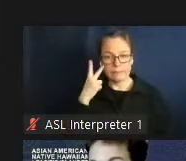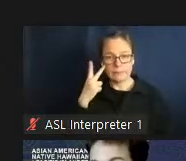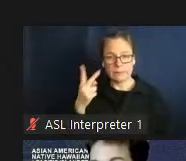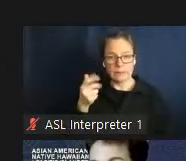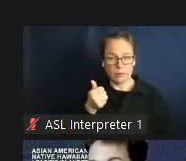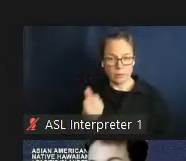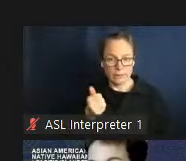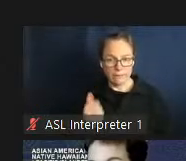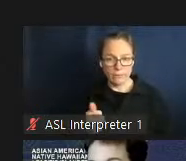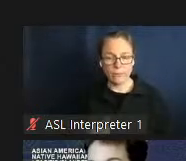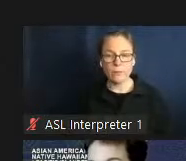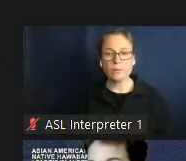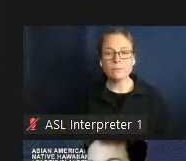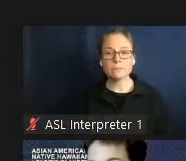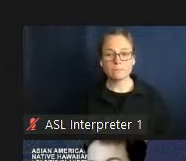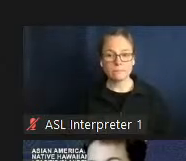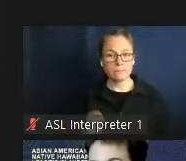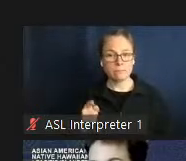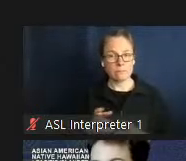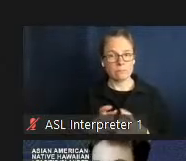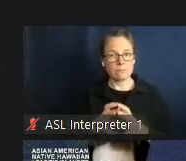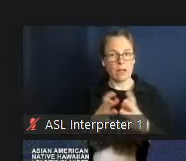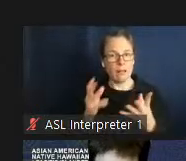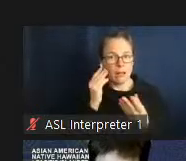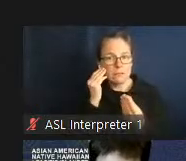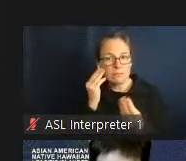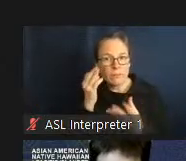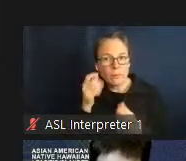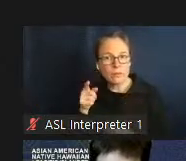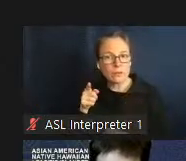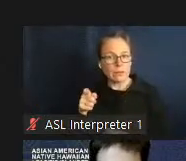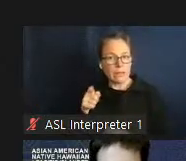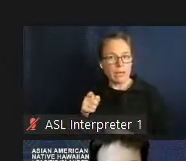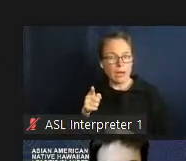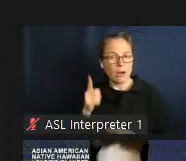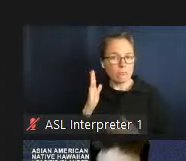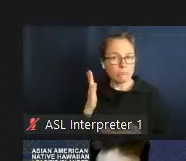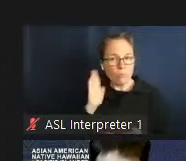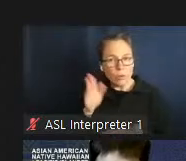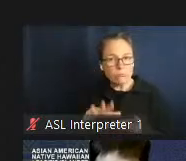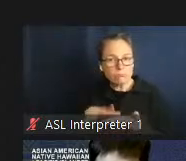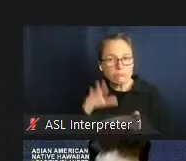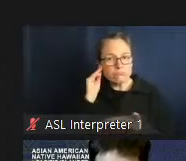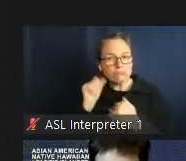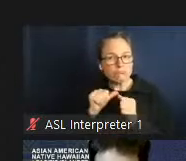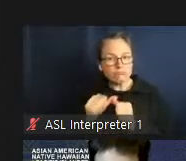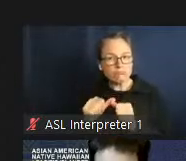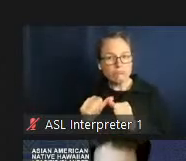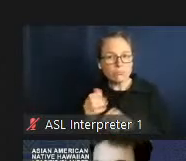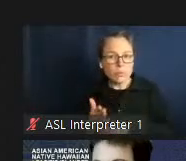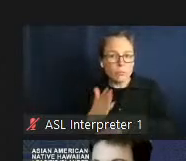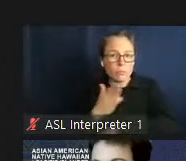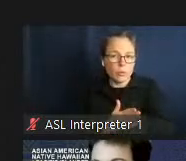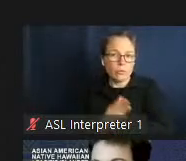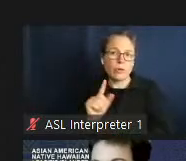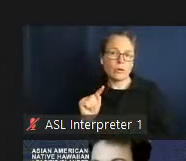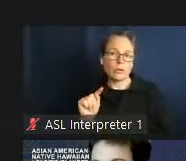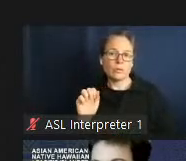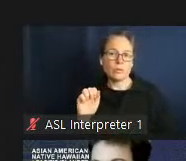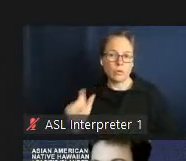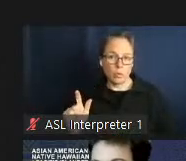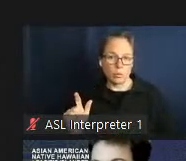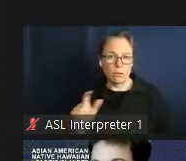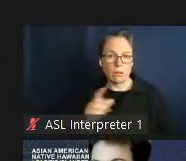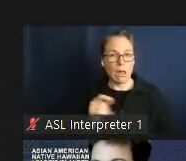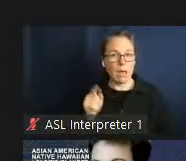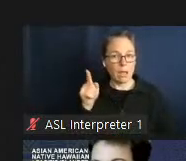is full of learnings for us to continue to improve the tool going forward, as well as many